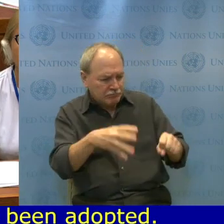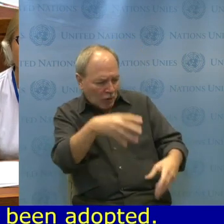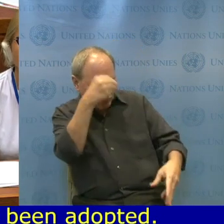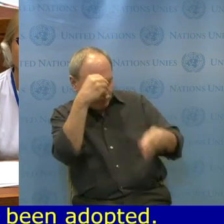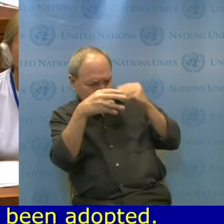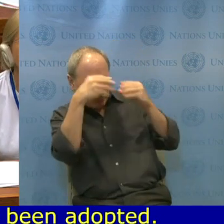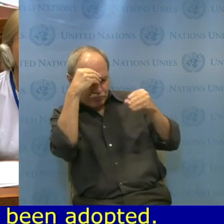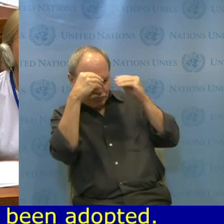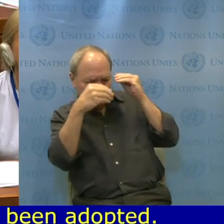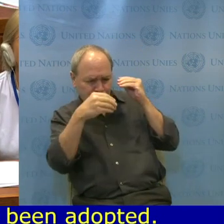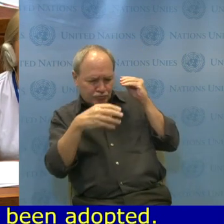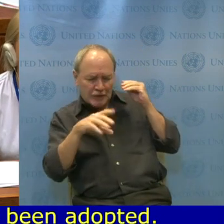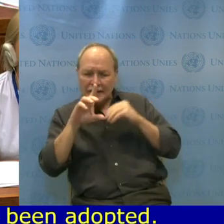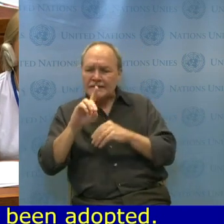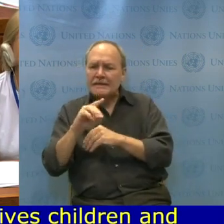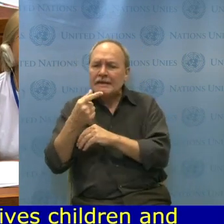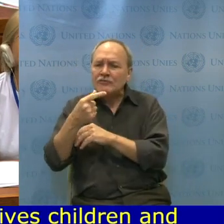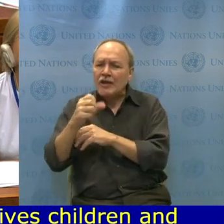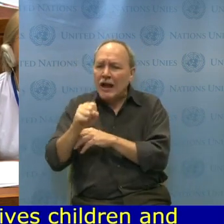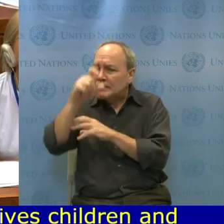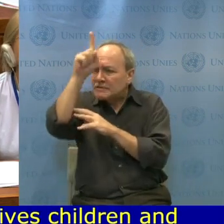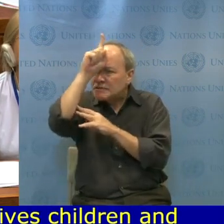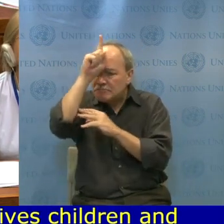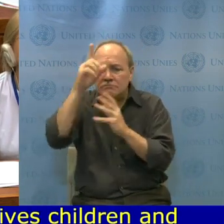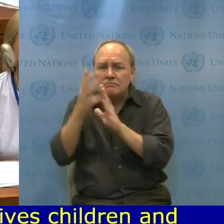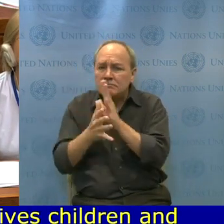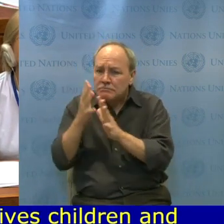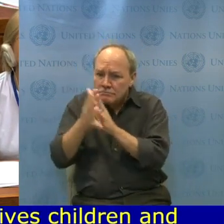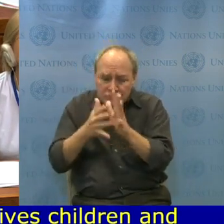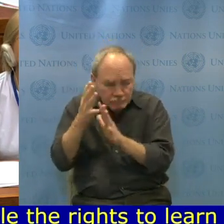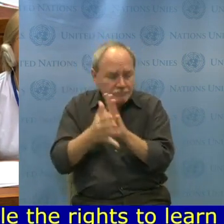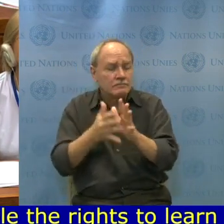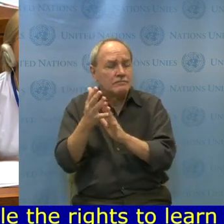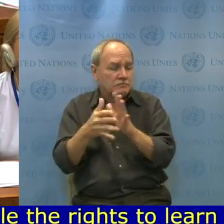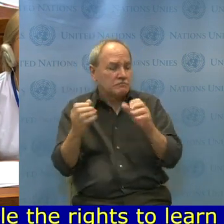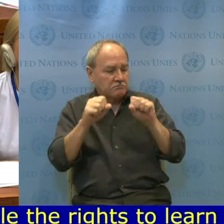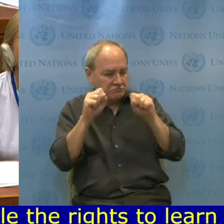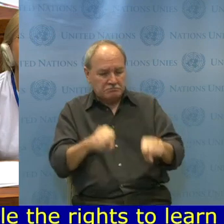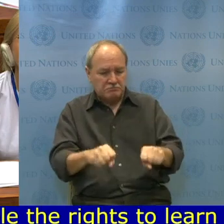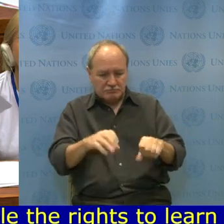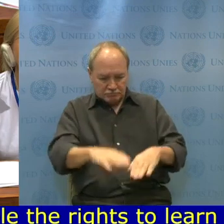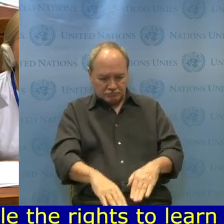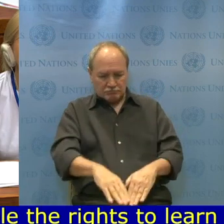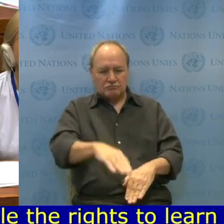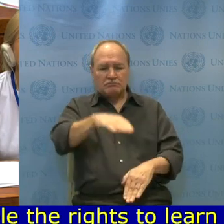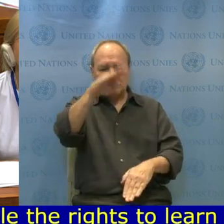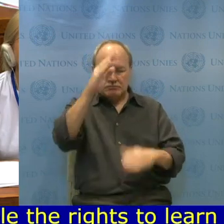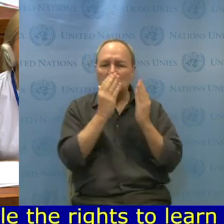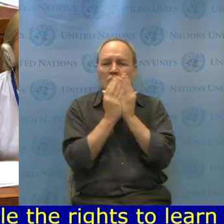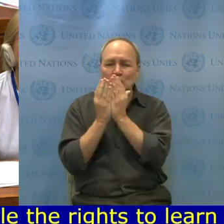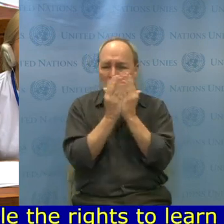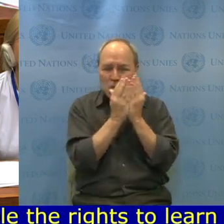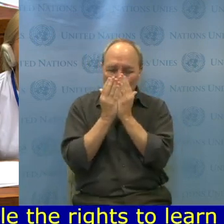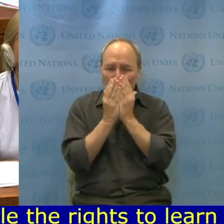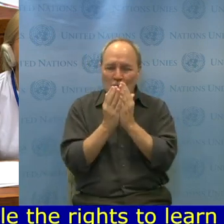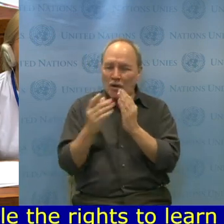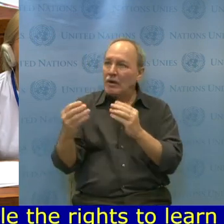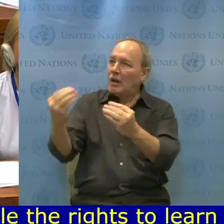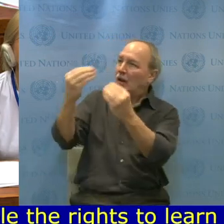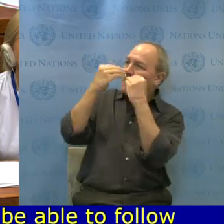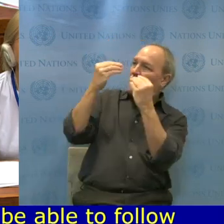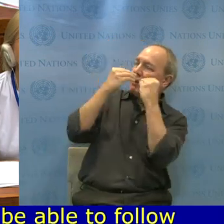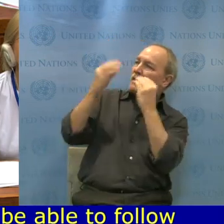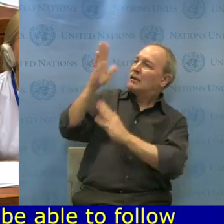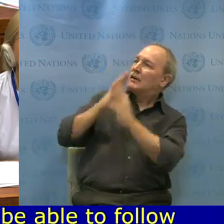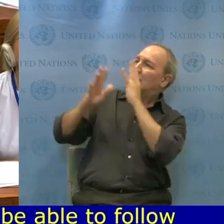able to follow fundamental education and primary and secondary in sign language. It's undeniable that this will allow